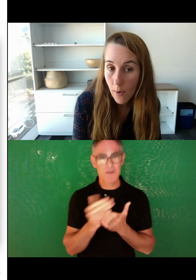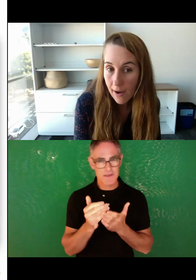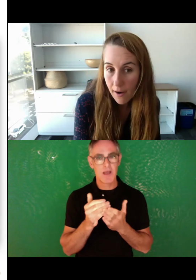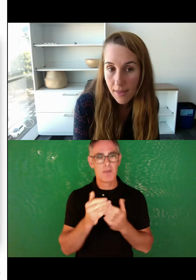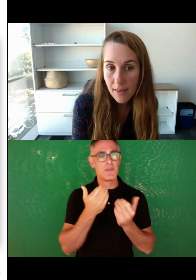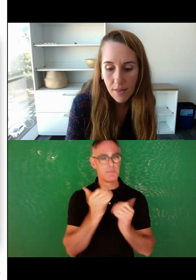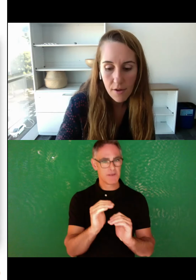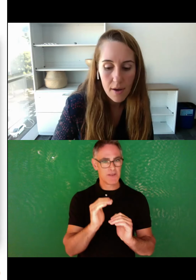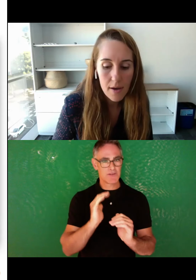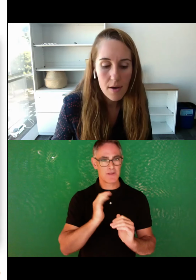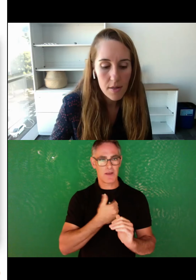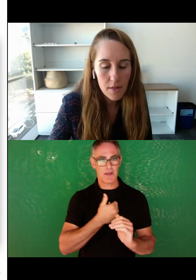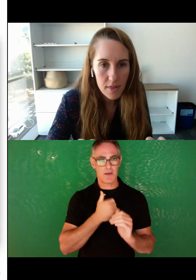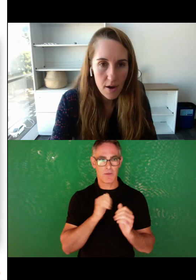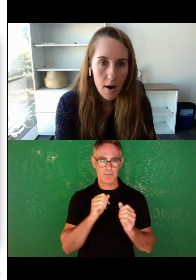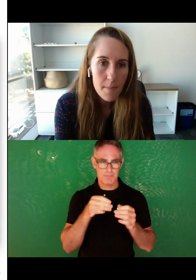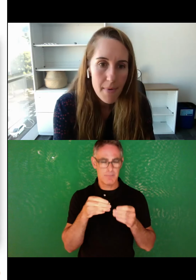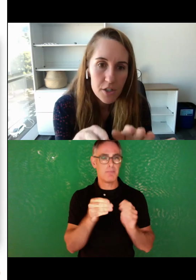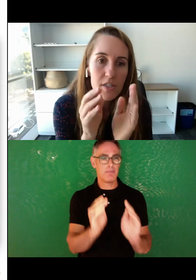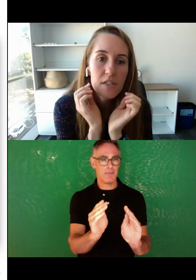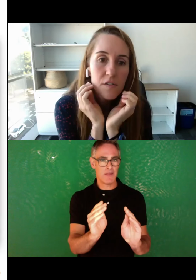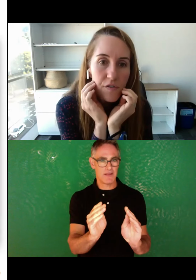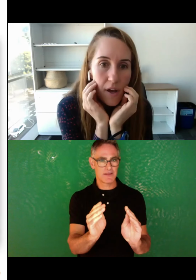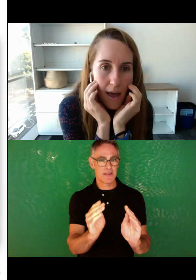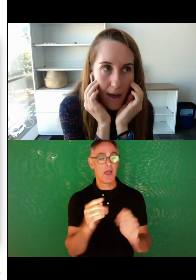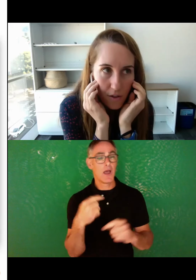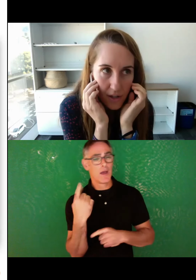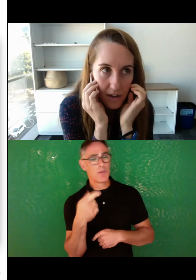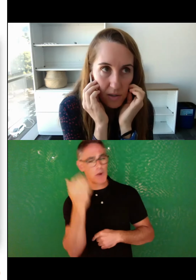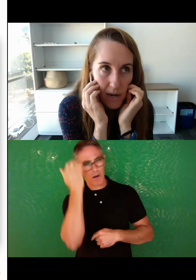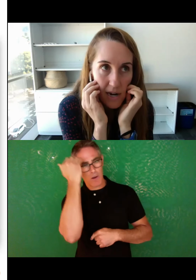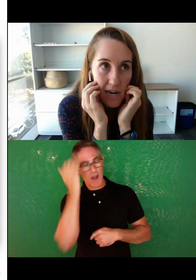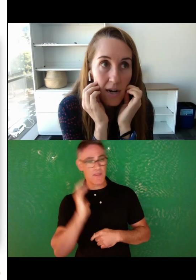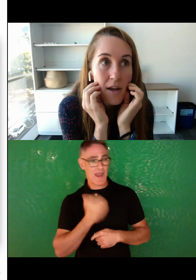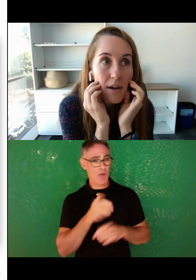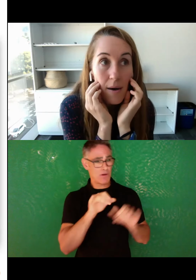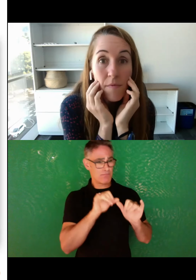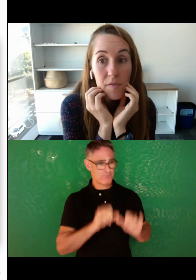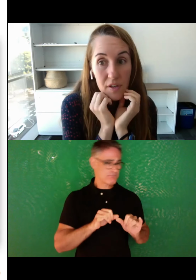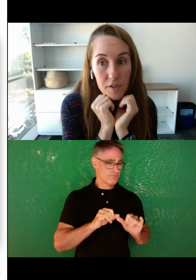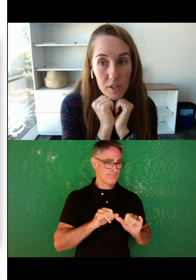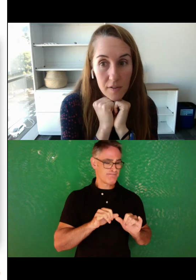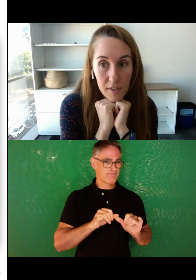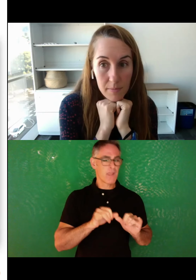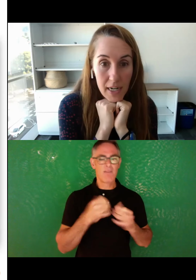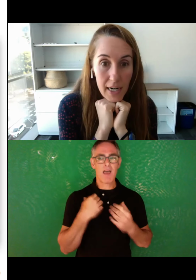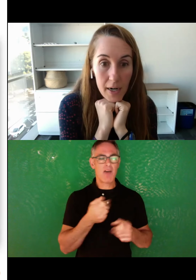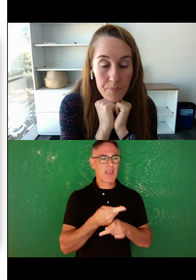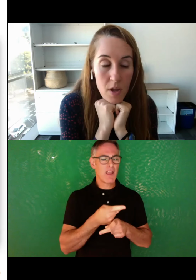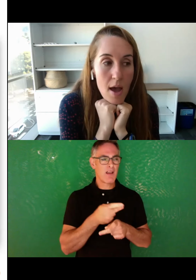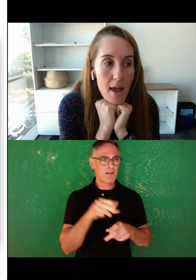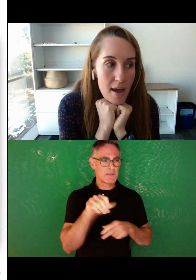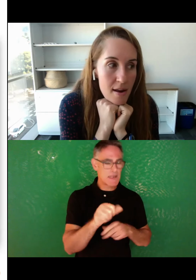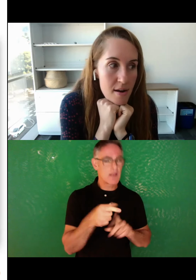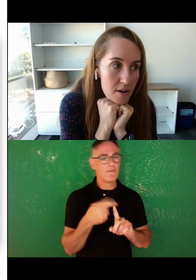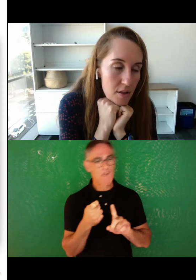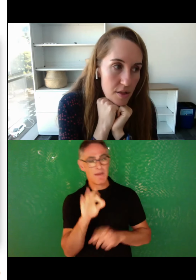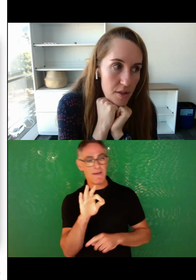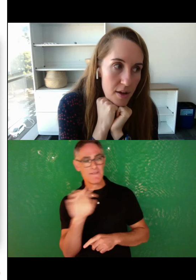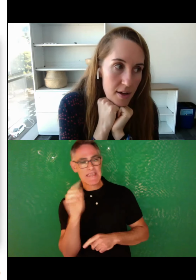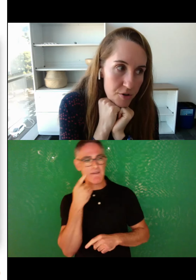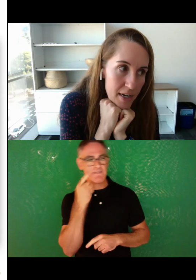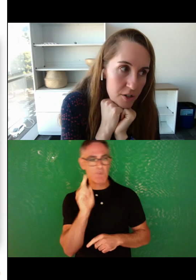are aware that our measures of healthcare spending come from fee-for-service Medicare,